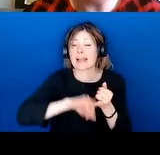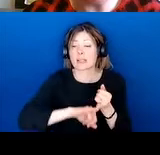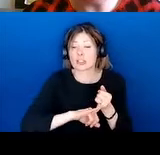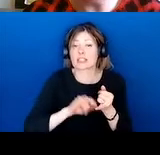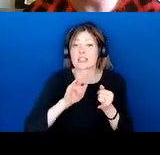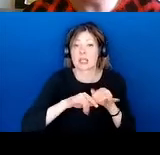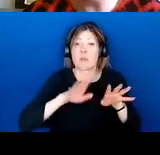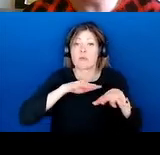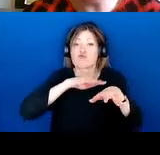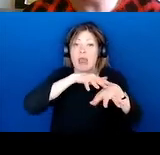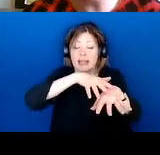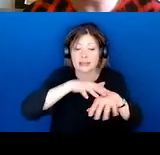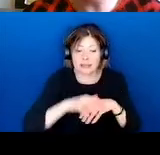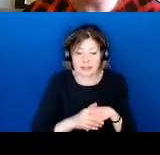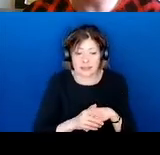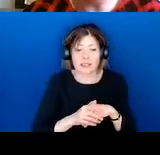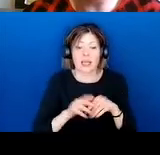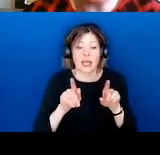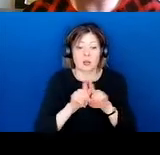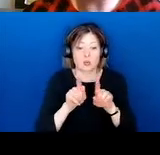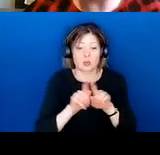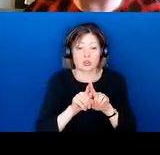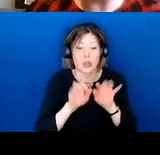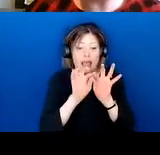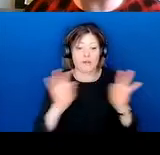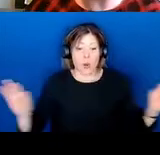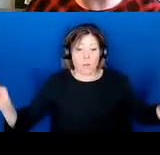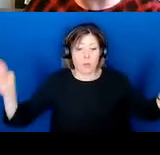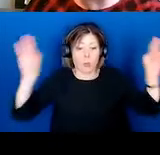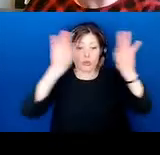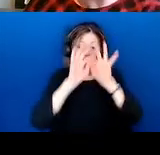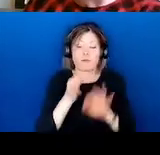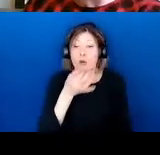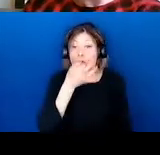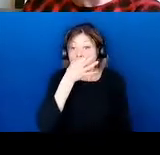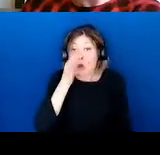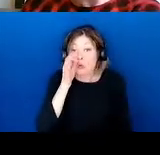border of alternating roses and the Hamilton crest.